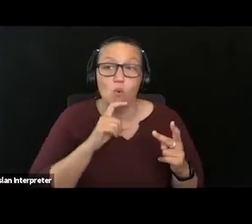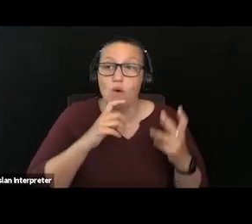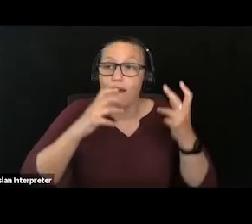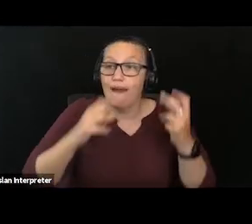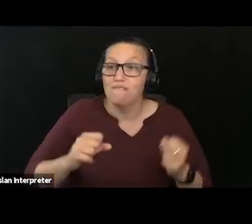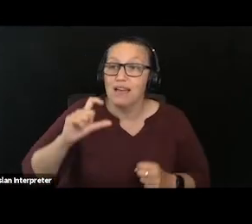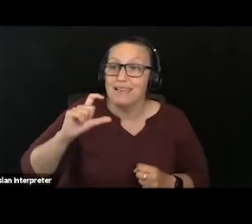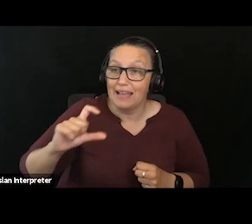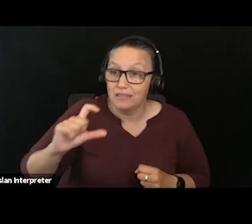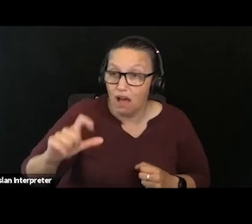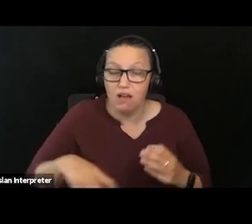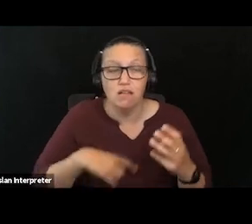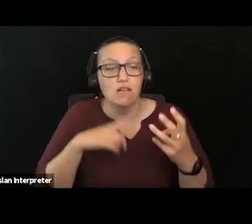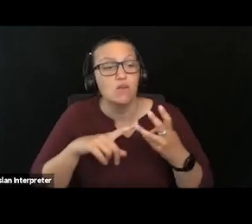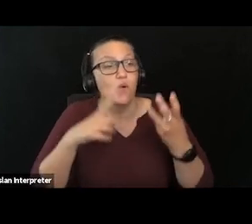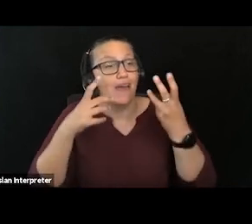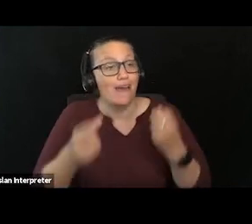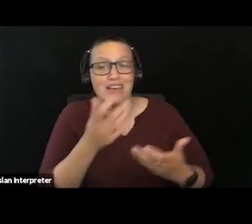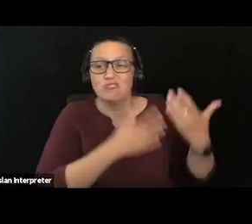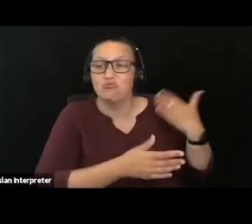opioid dependence.